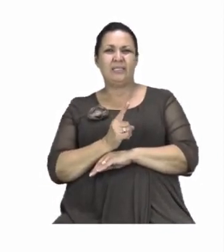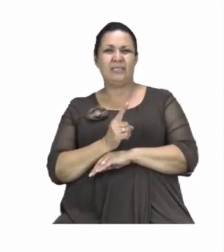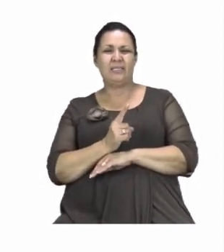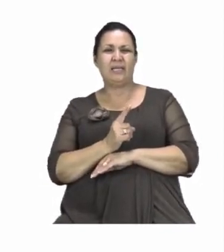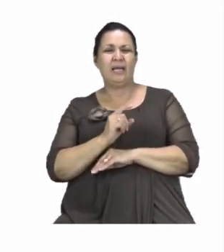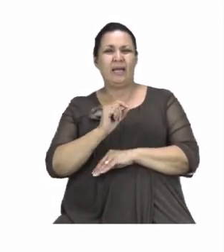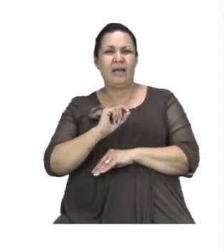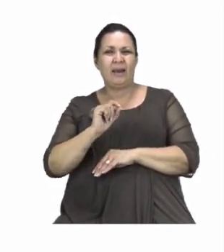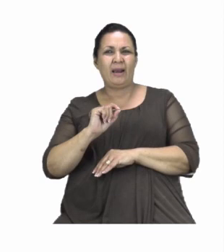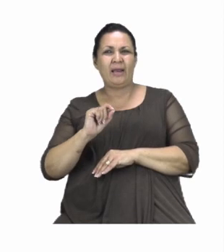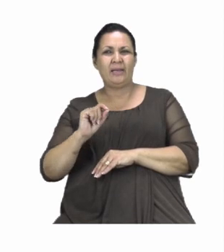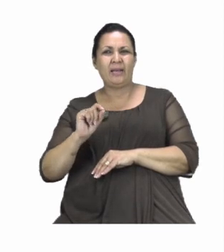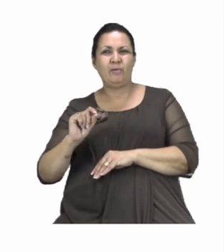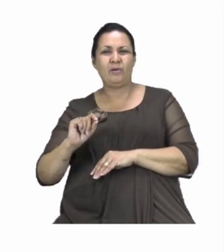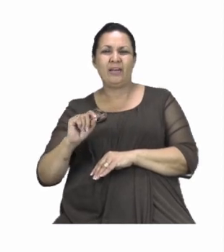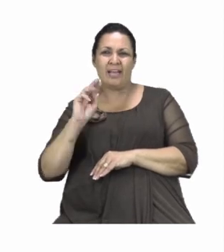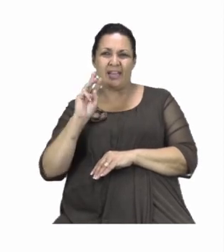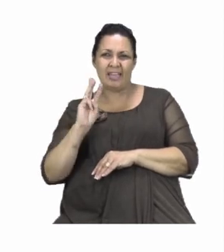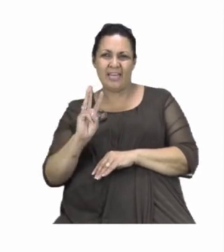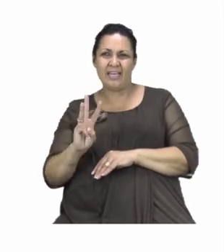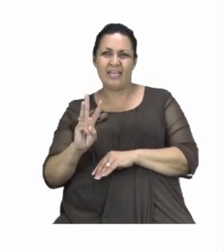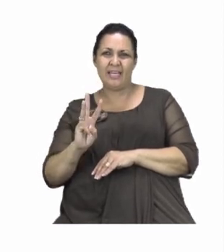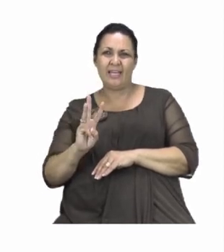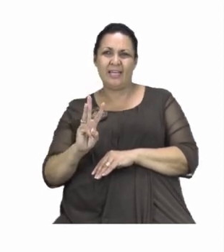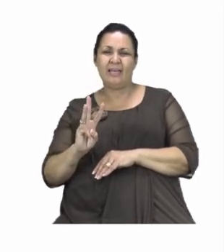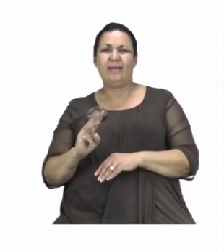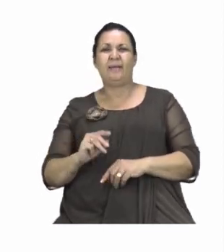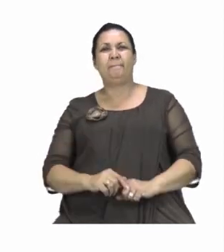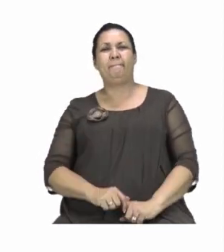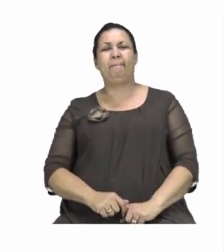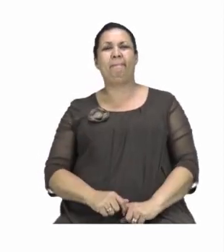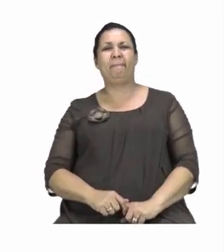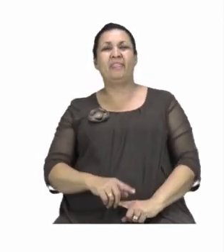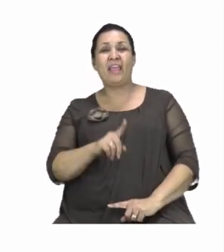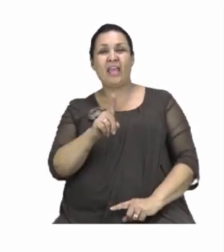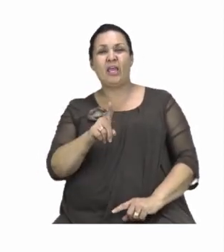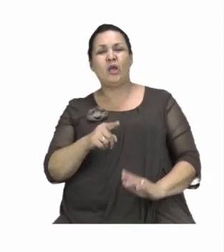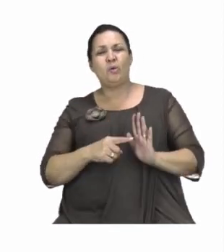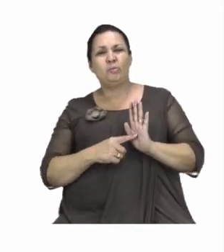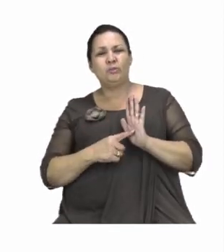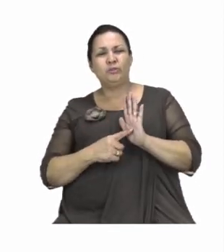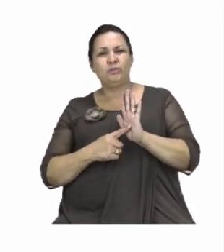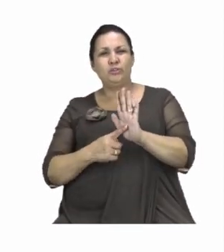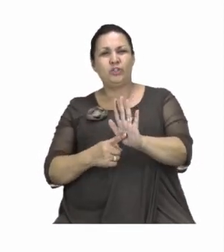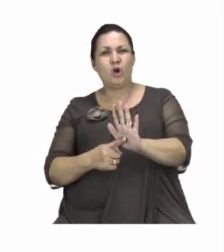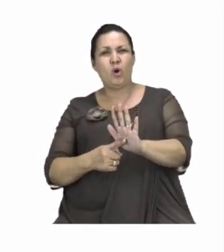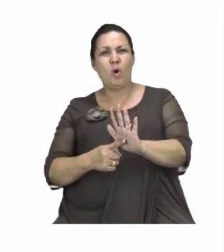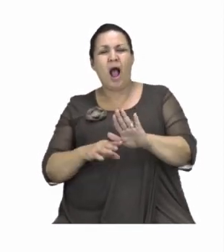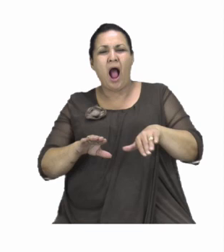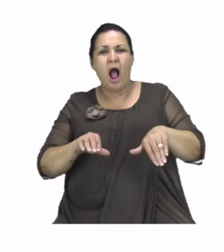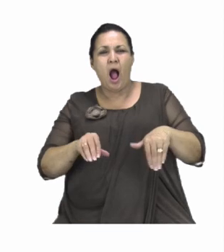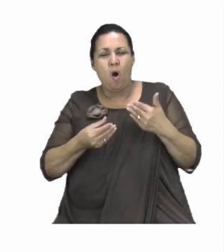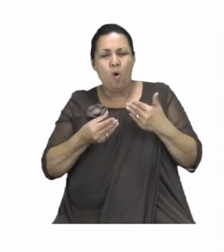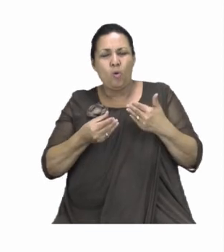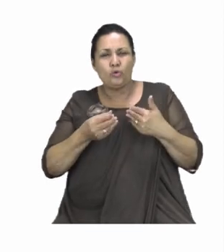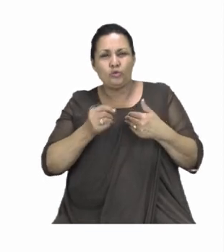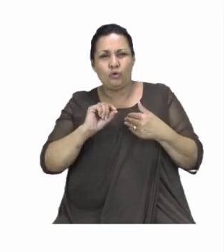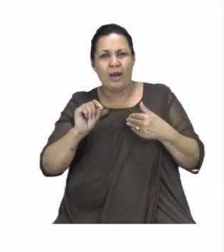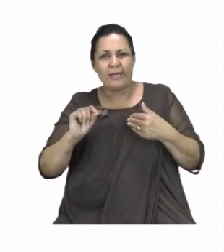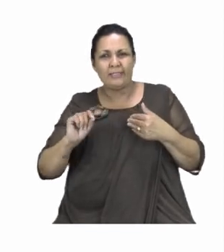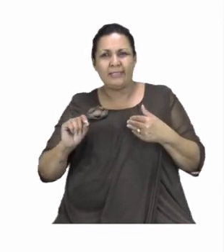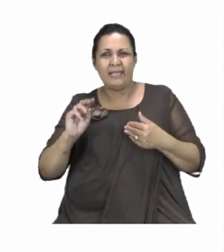trace our 3. Now they show you which direction you're supposed to go in the